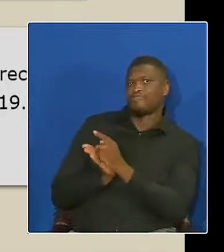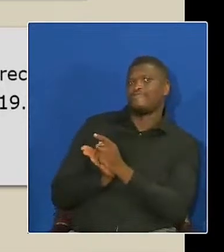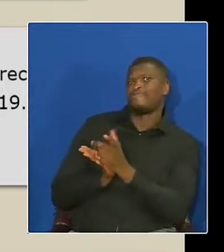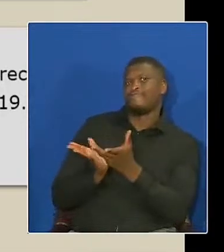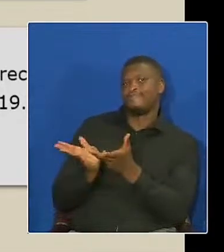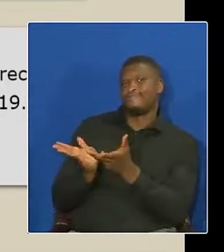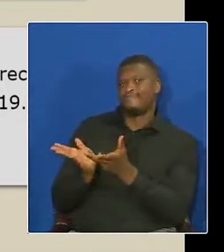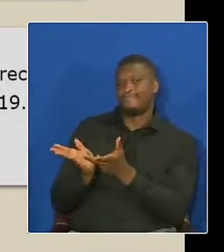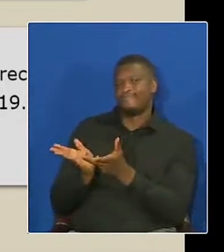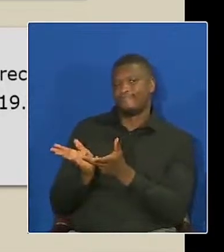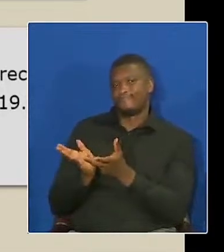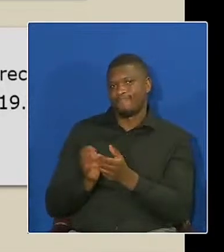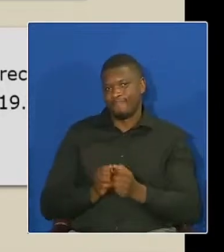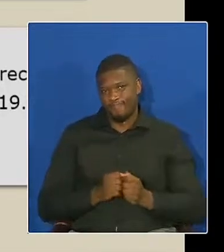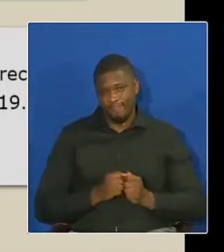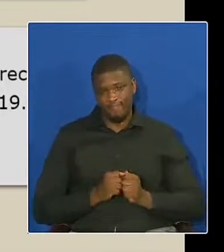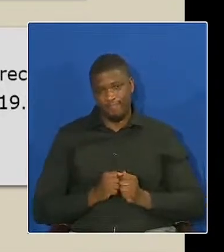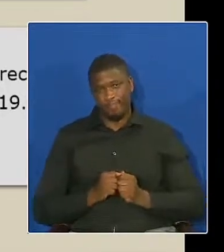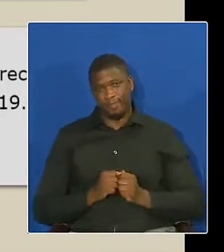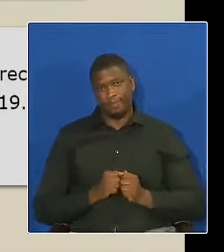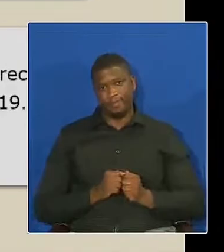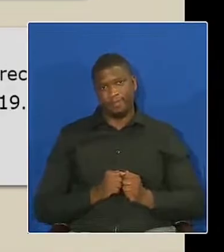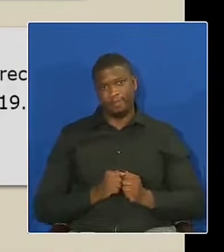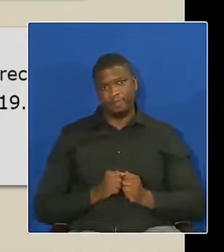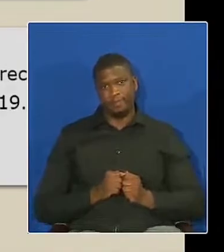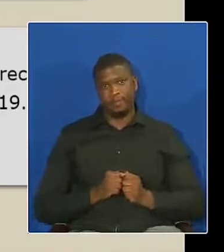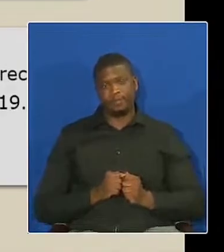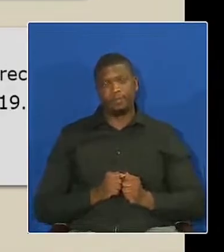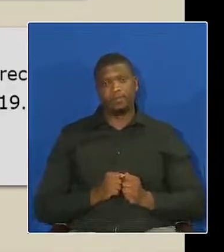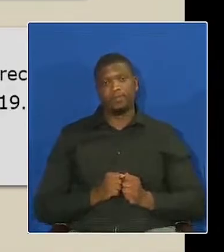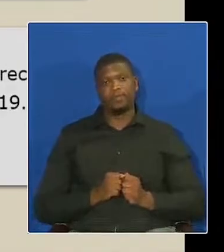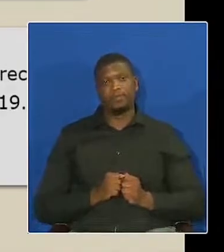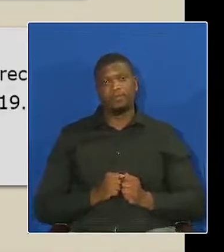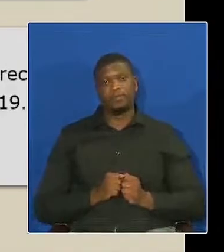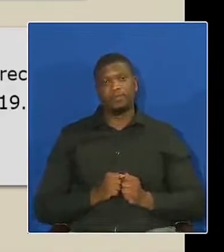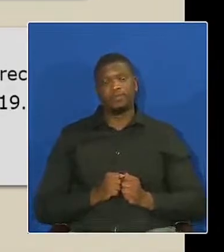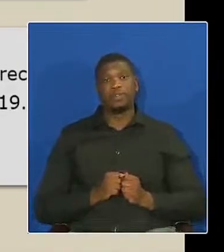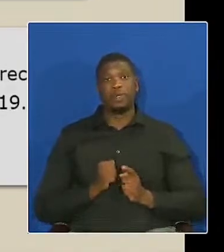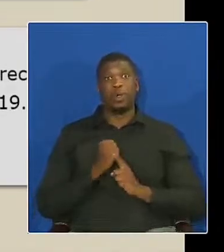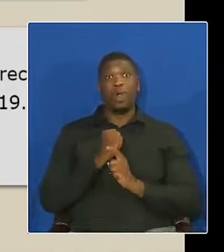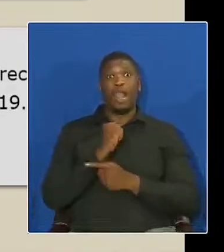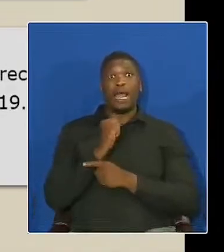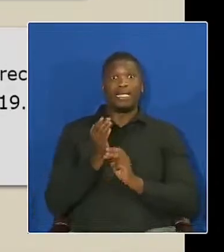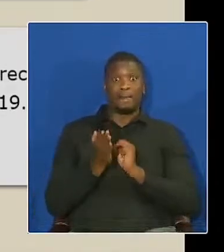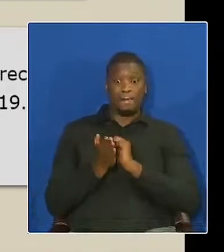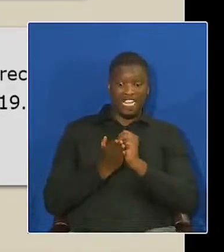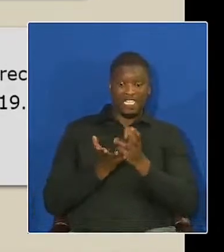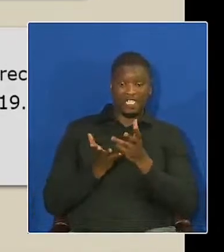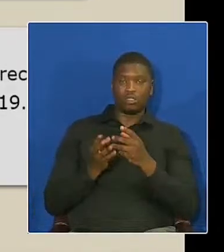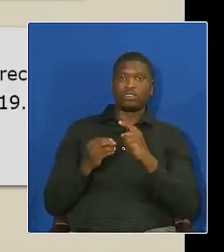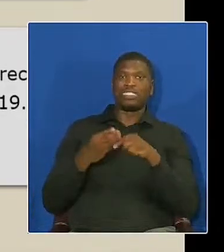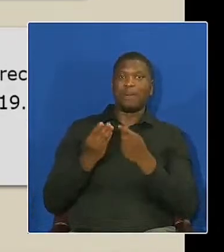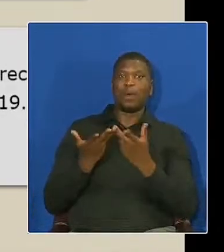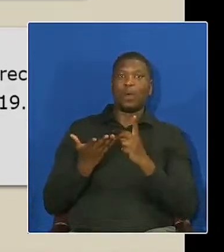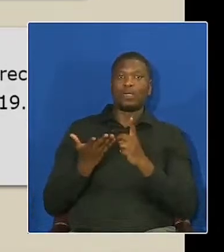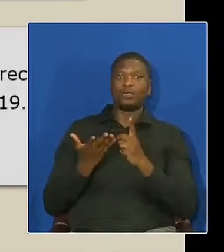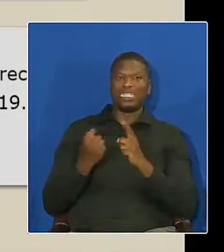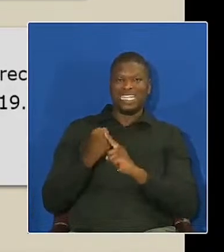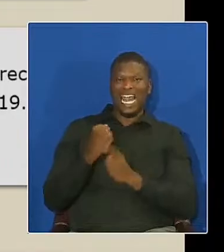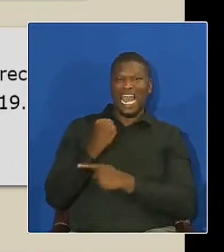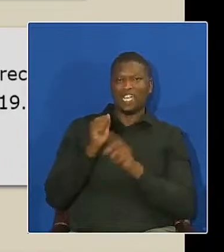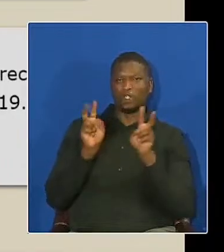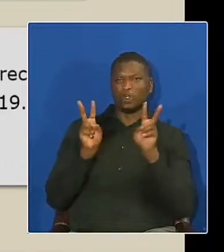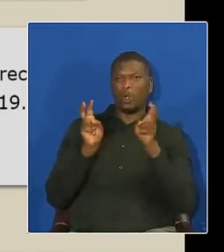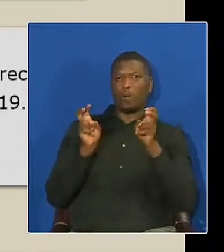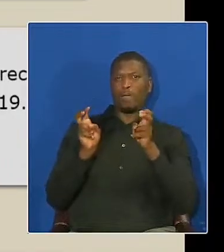to Mr. Matlala. The last message talks to the last topic